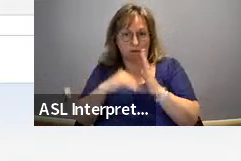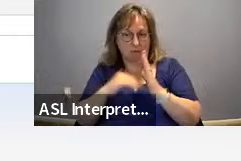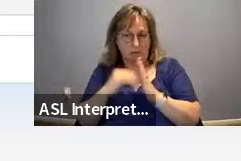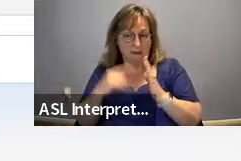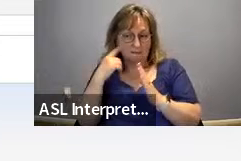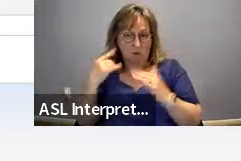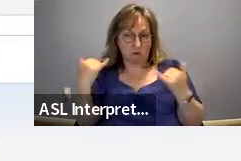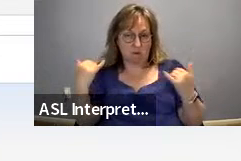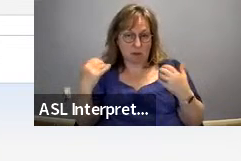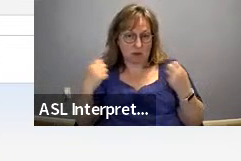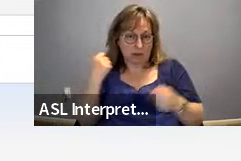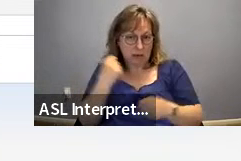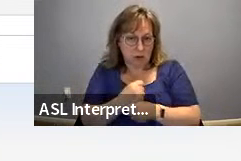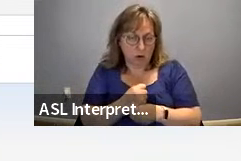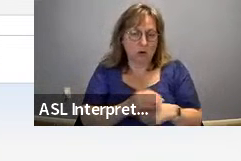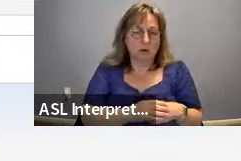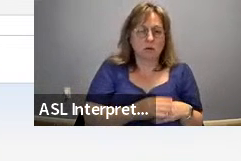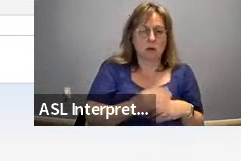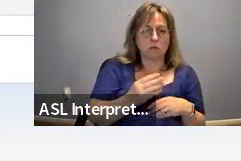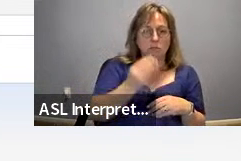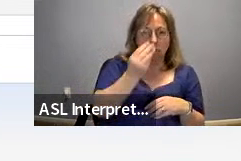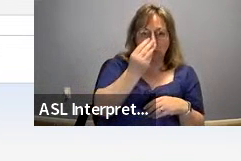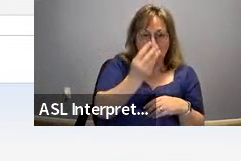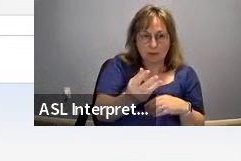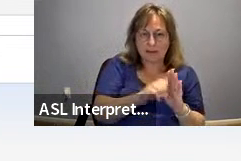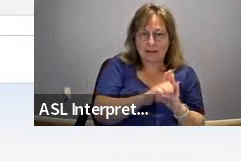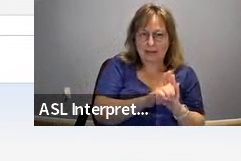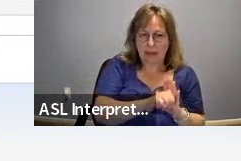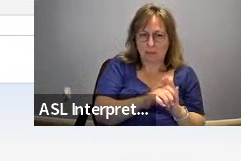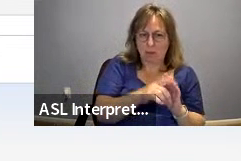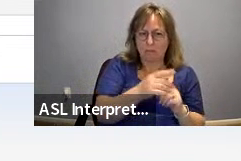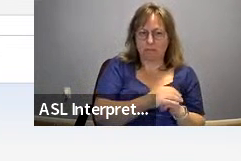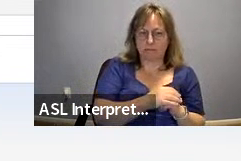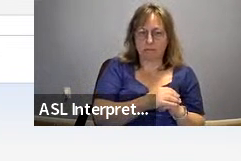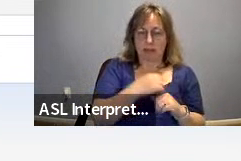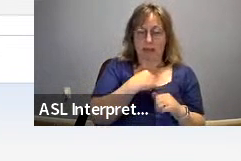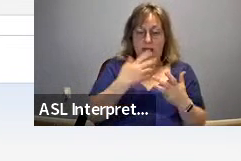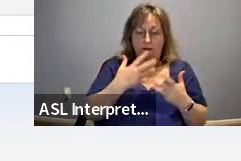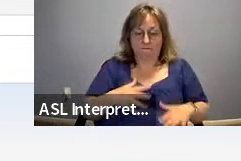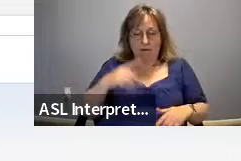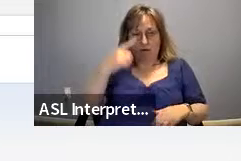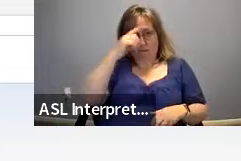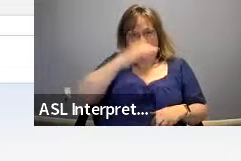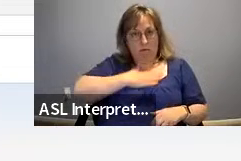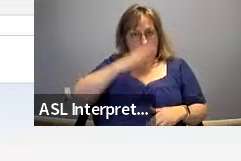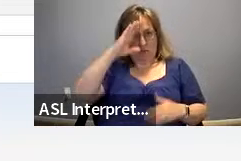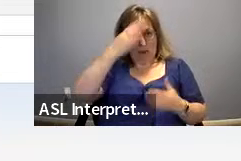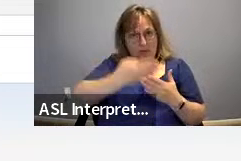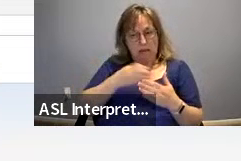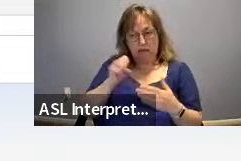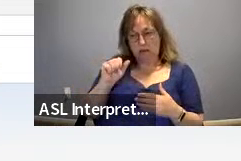year. And so just to give you an example of that, I completed it for my son, Sam. So this is what